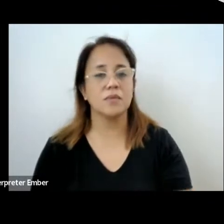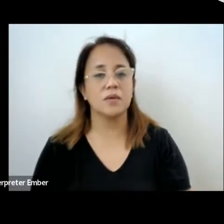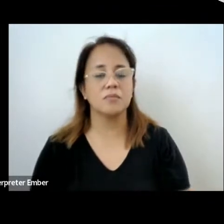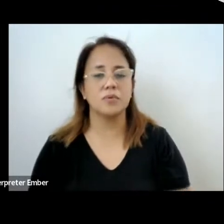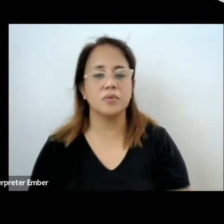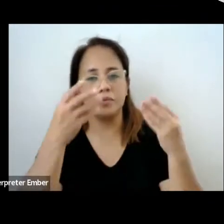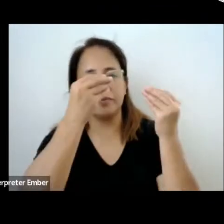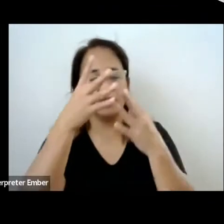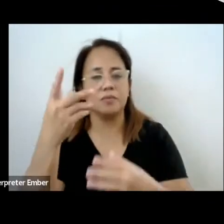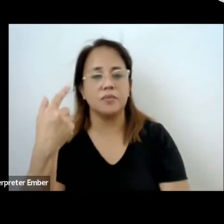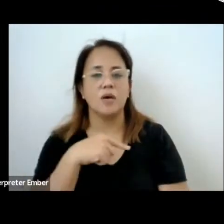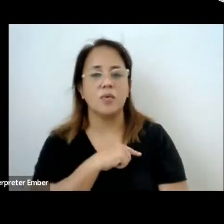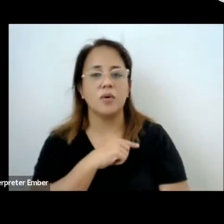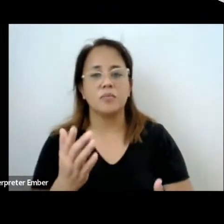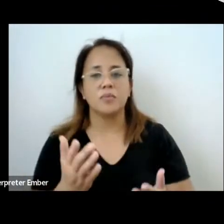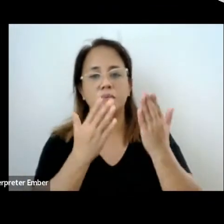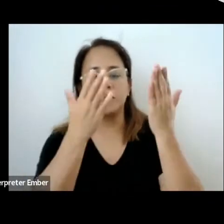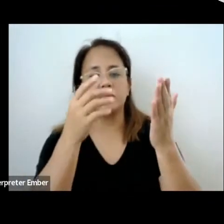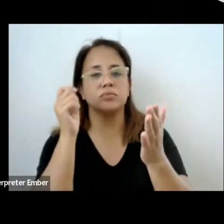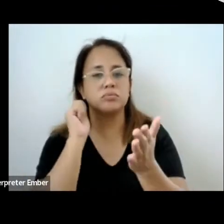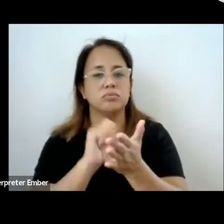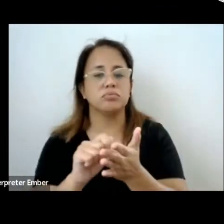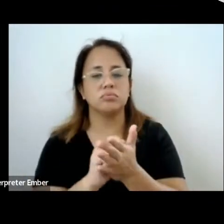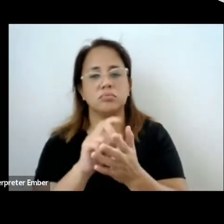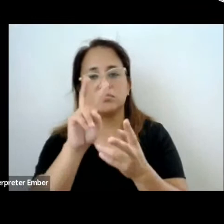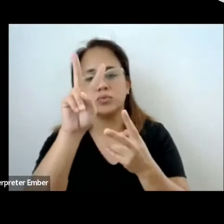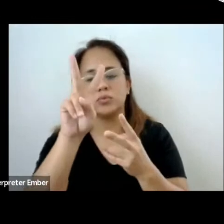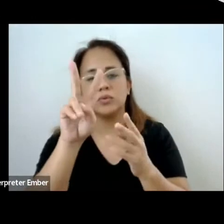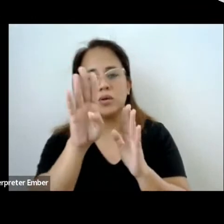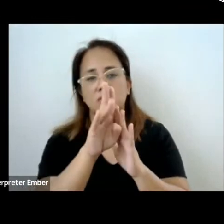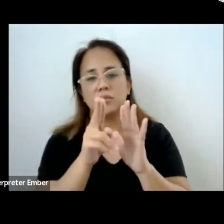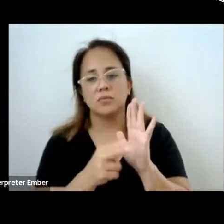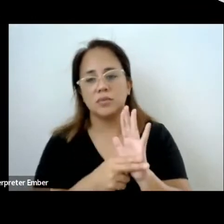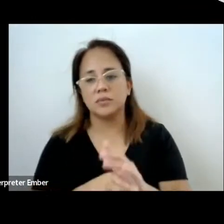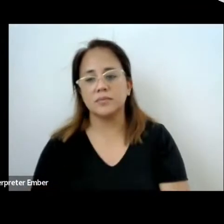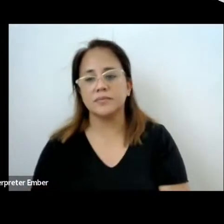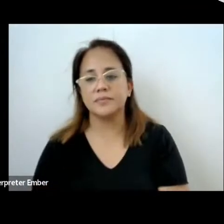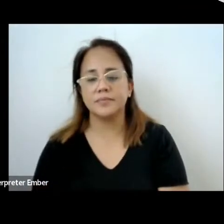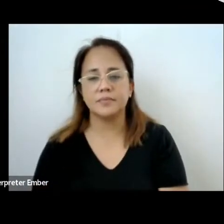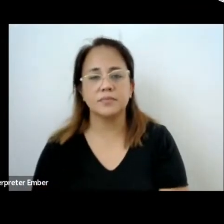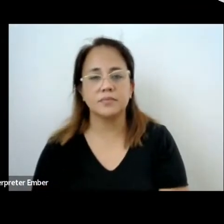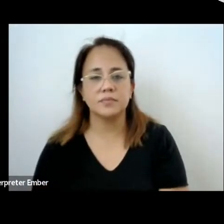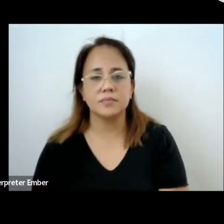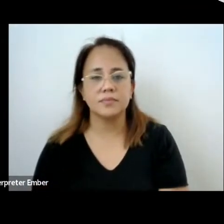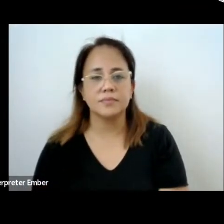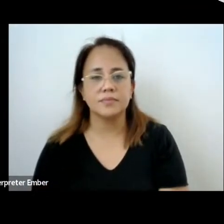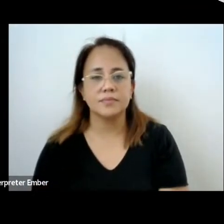our proposal to the authors on those two bills before? Yes. Thank you.